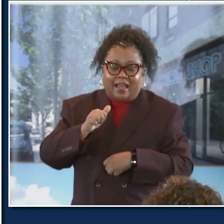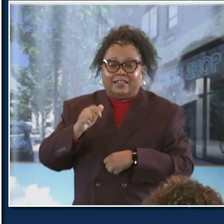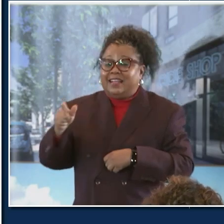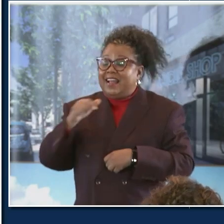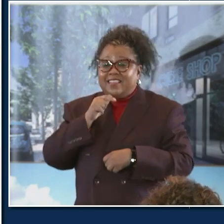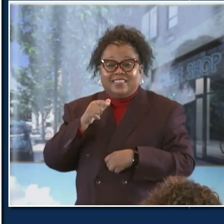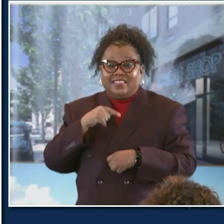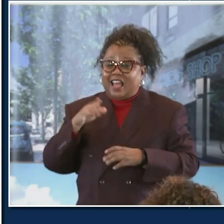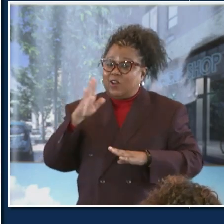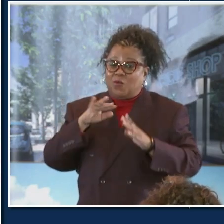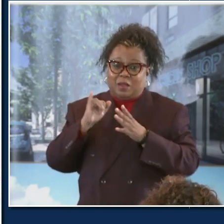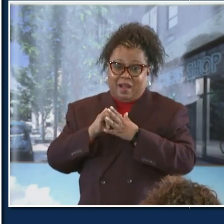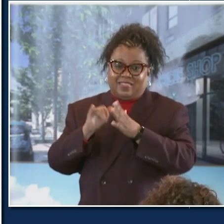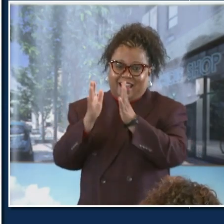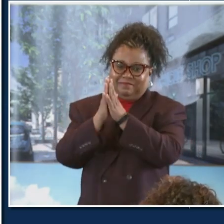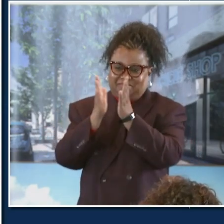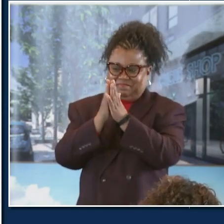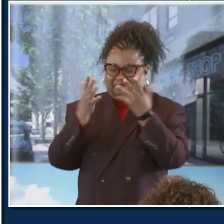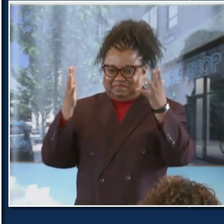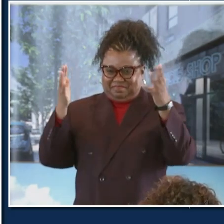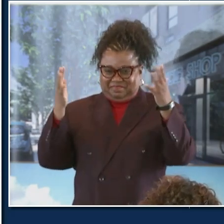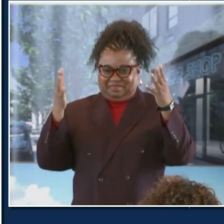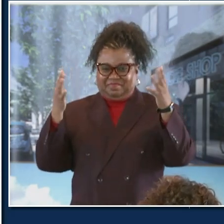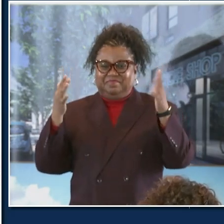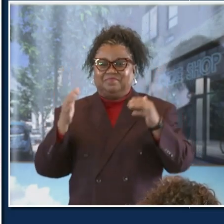they are worthy of our praise.